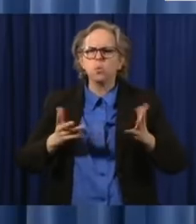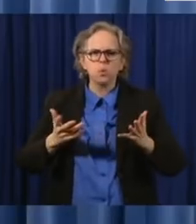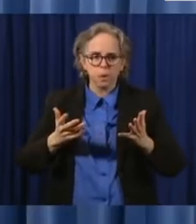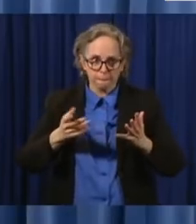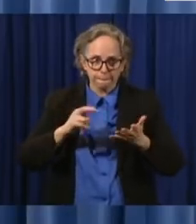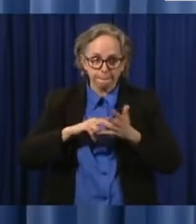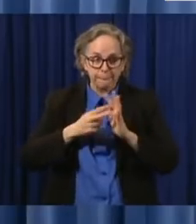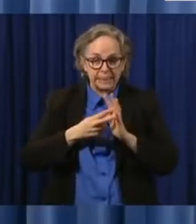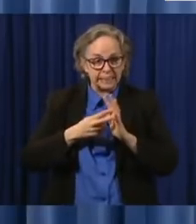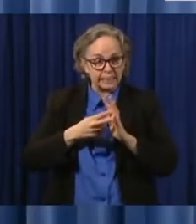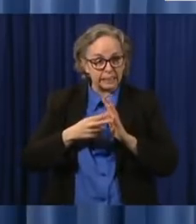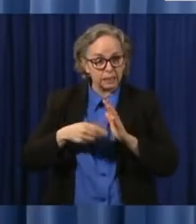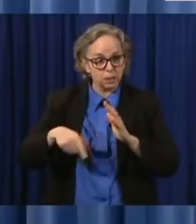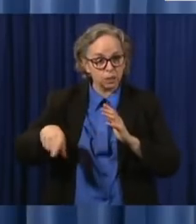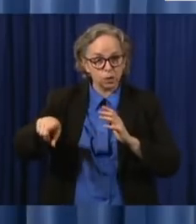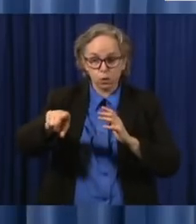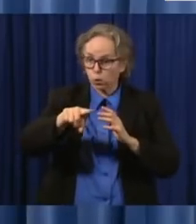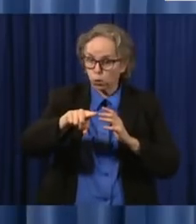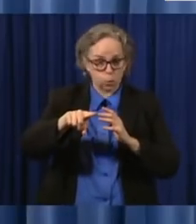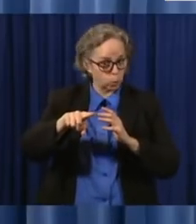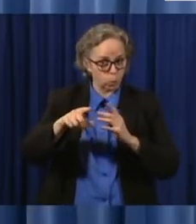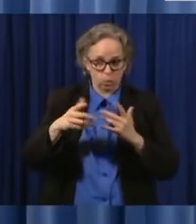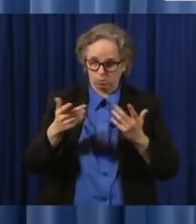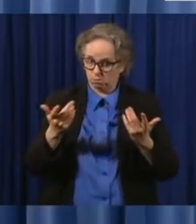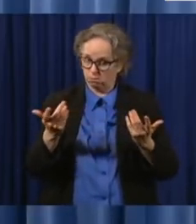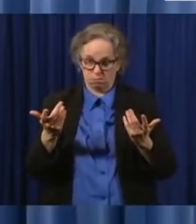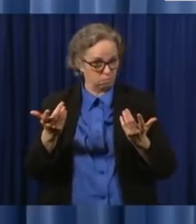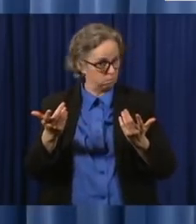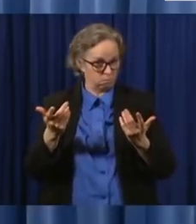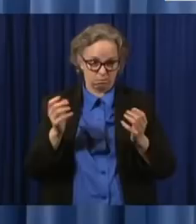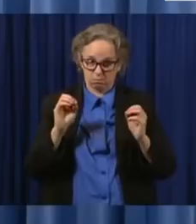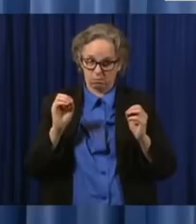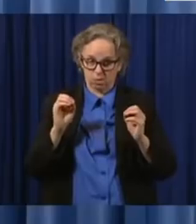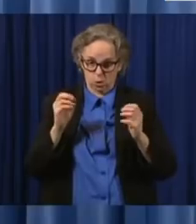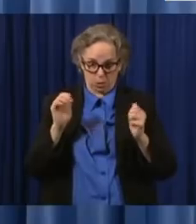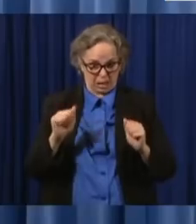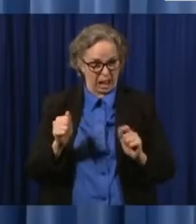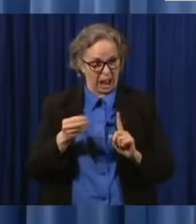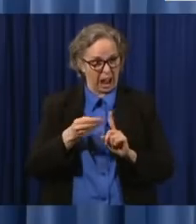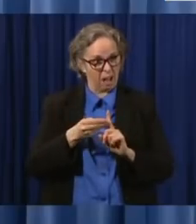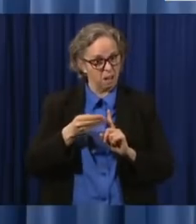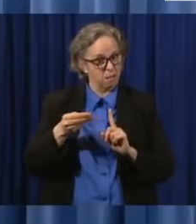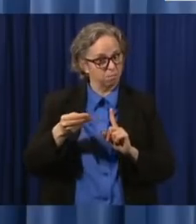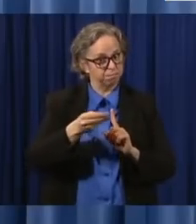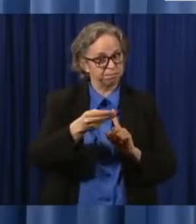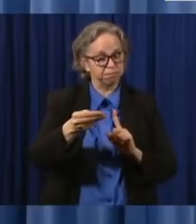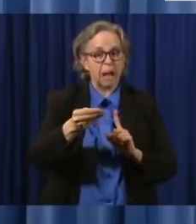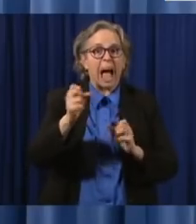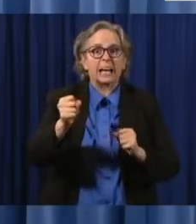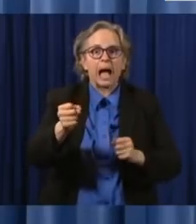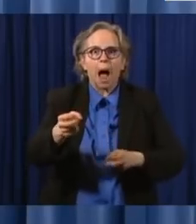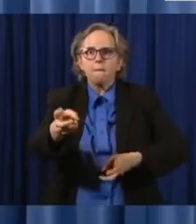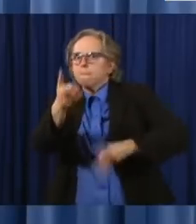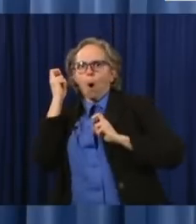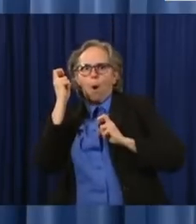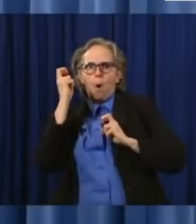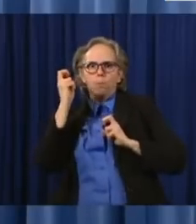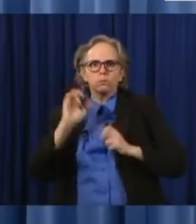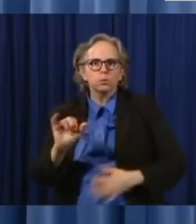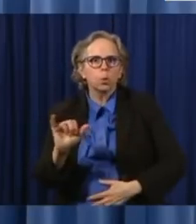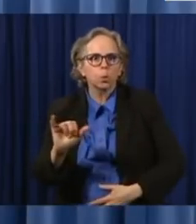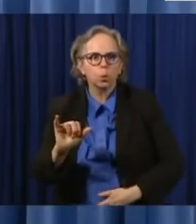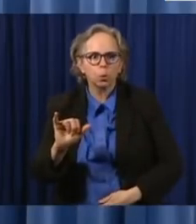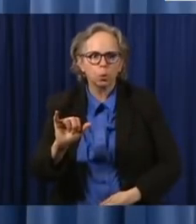vulnerable for death from COVID-19 are certainly vulnerable, we have learned, and we have seen. They're vulnerable to